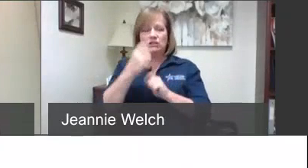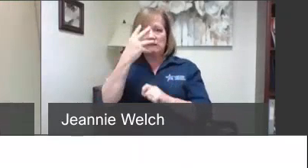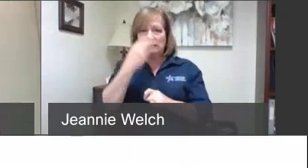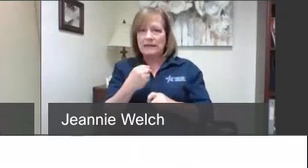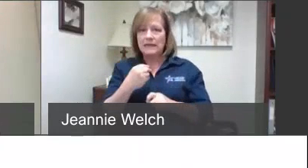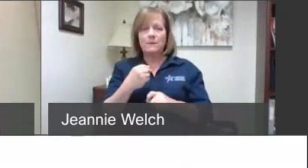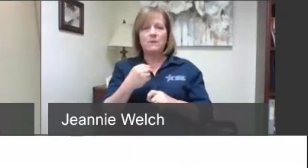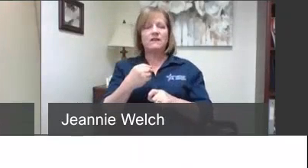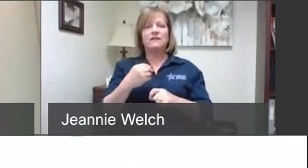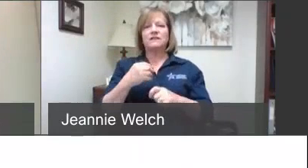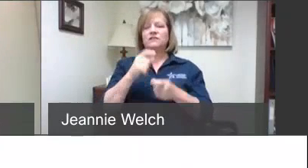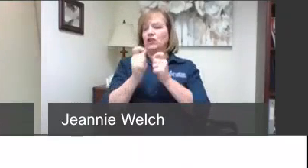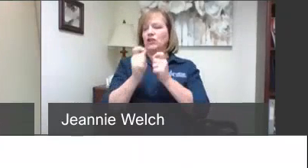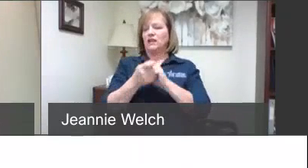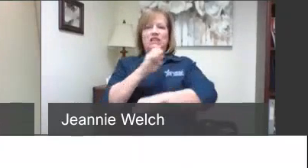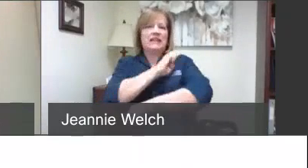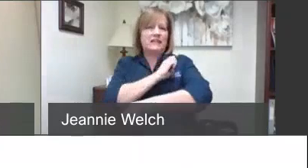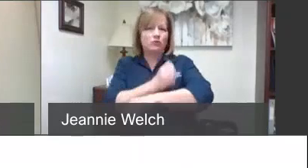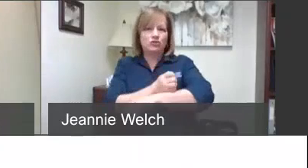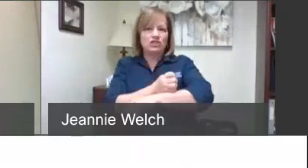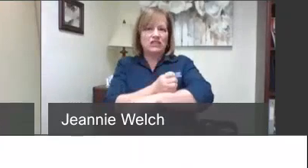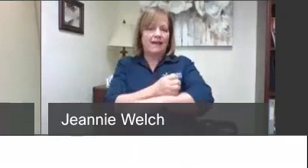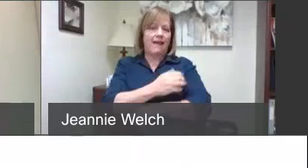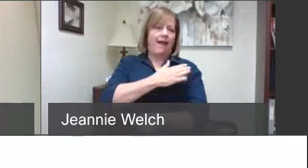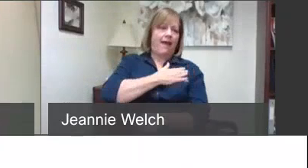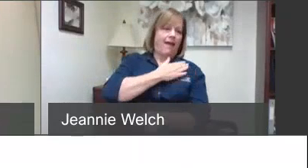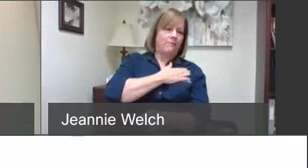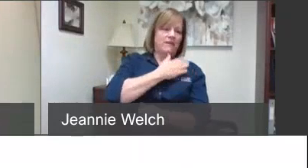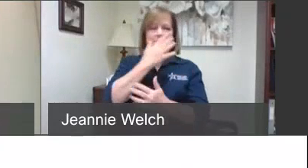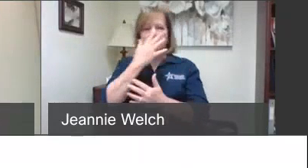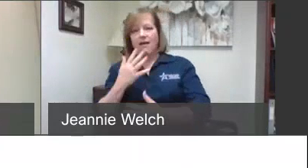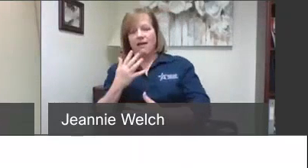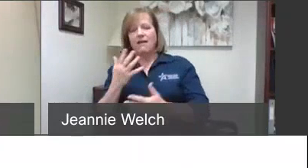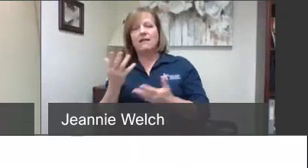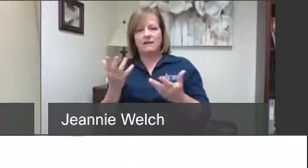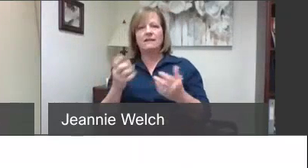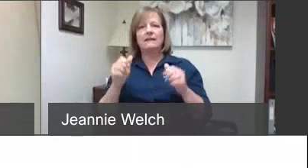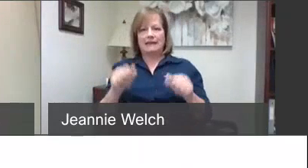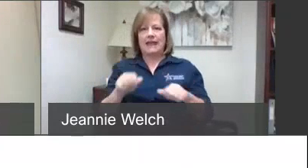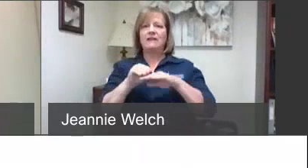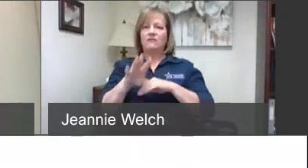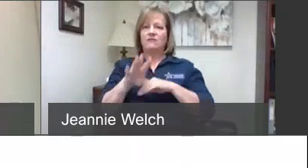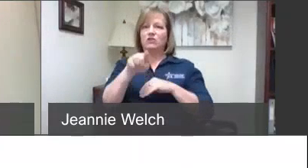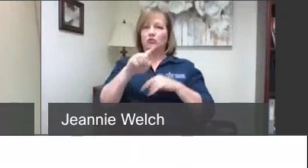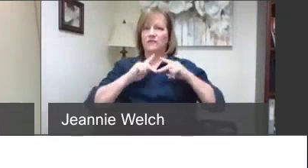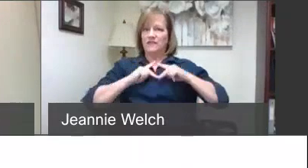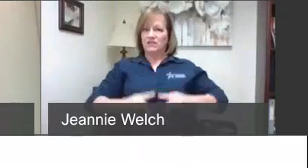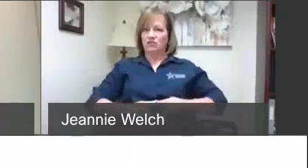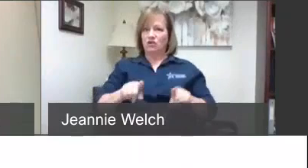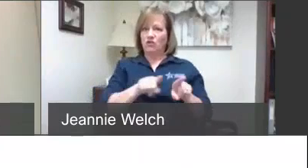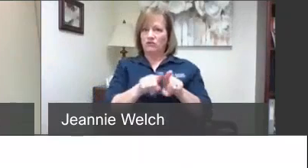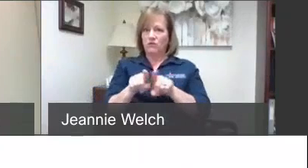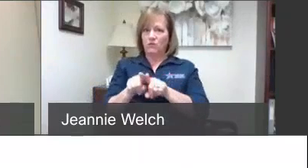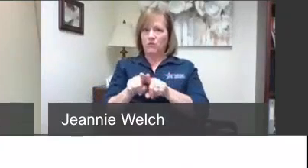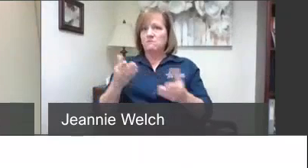our energy is, whether we're happy, sad, and things like that. It also can affect us physically to where we're having stomach